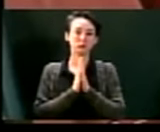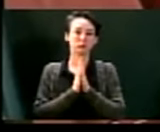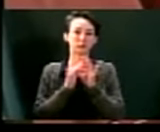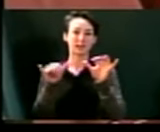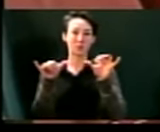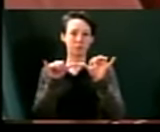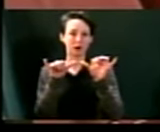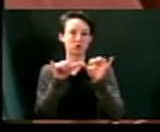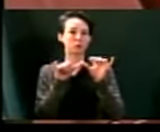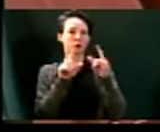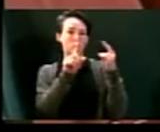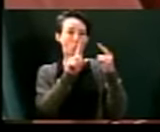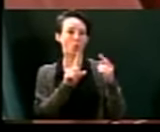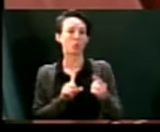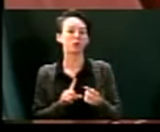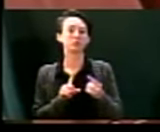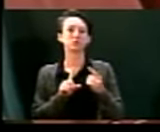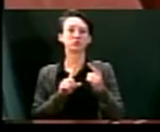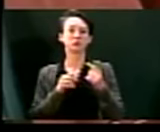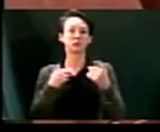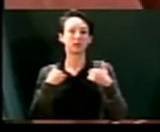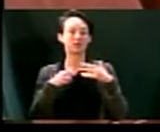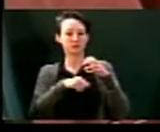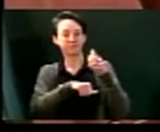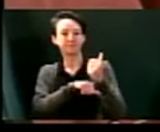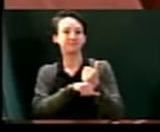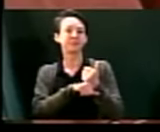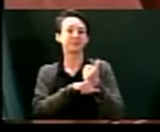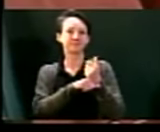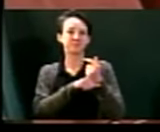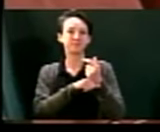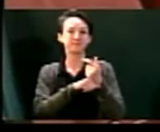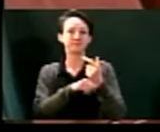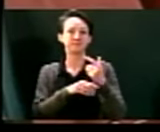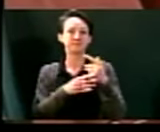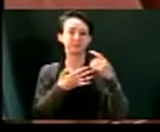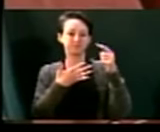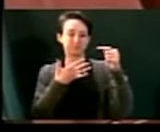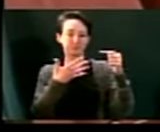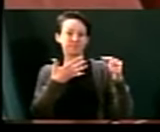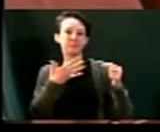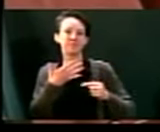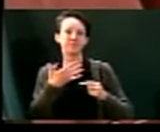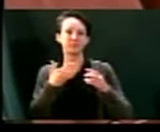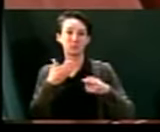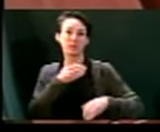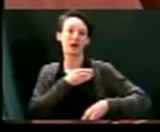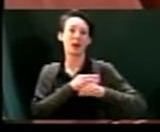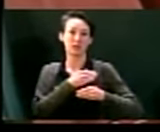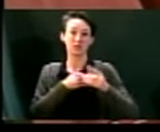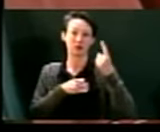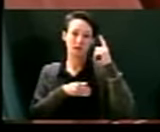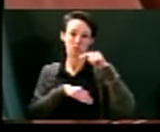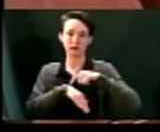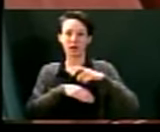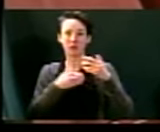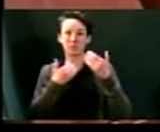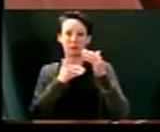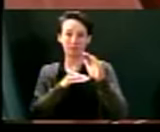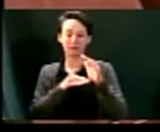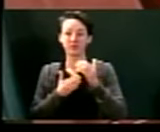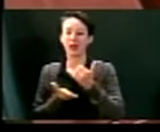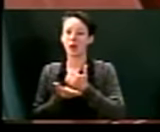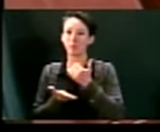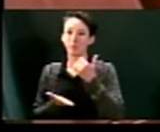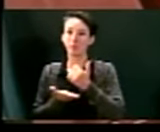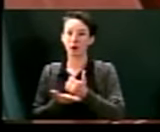goals and concrete objectives with timelines be added to this plan to address these issues. Help, help,